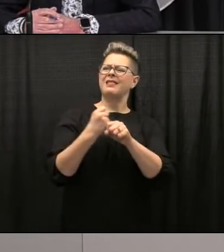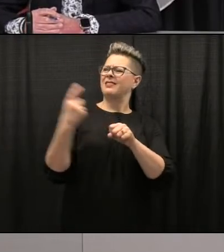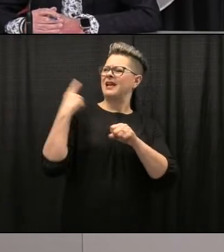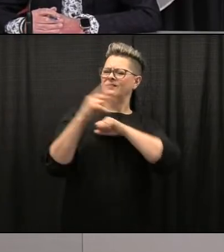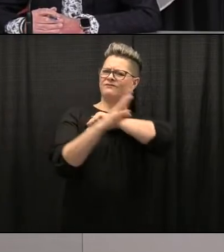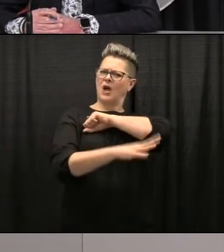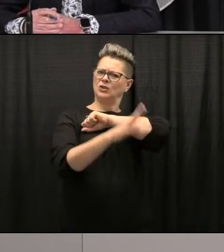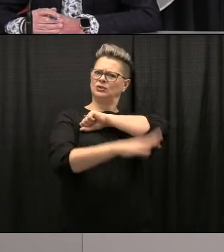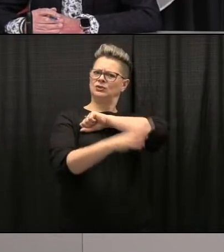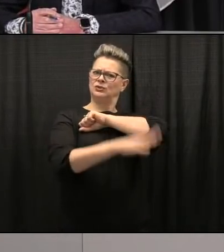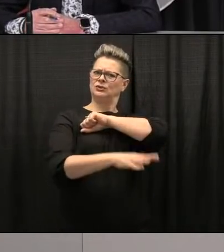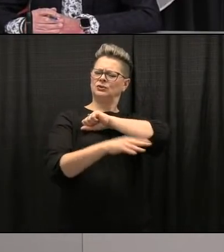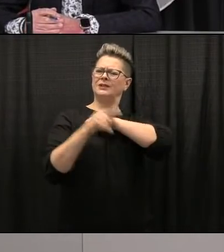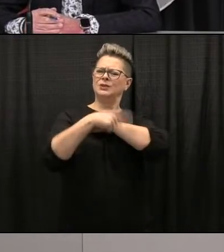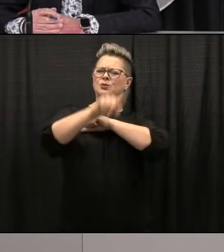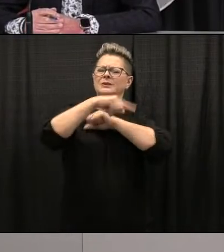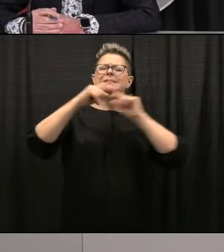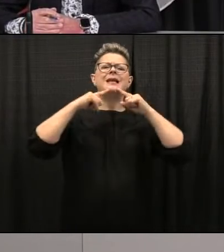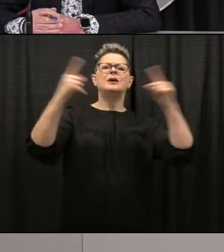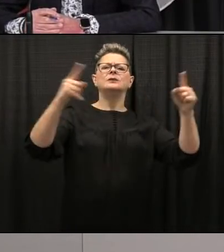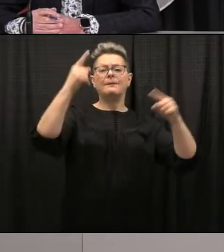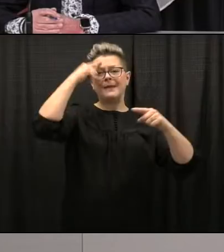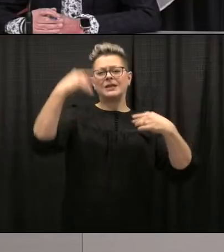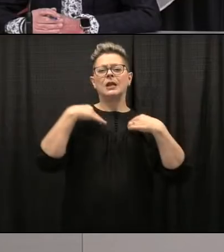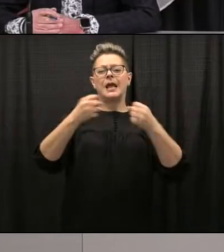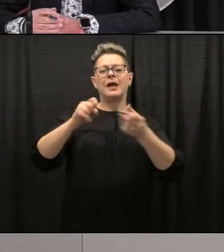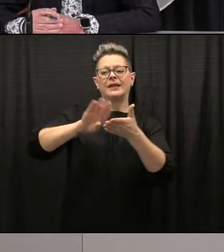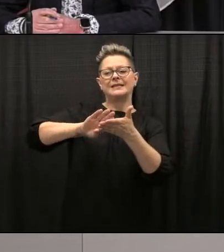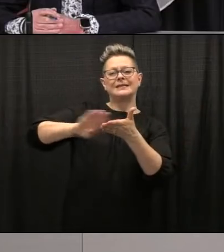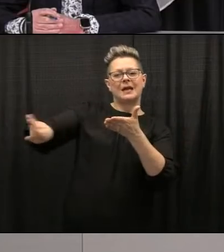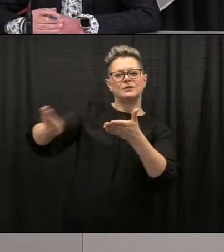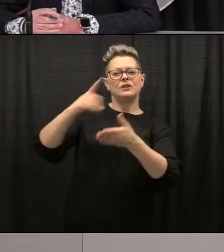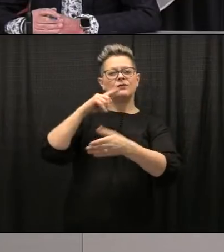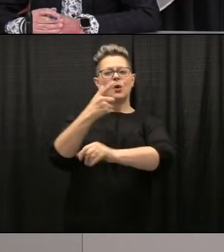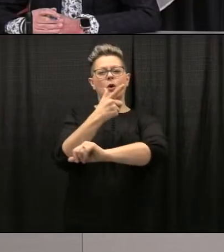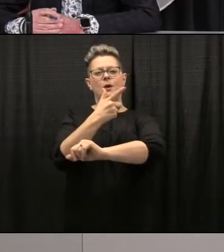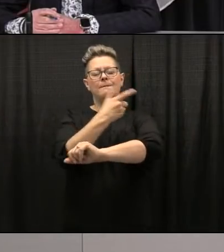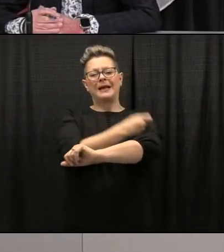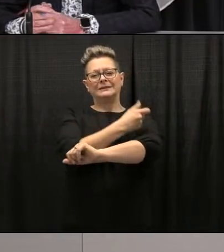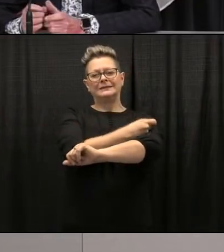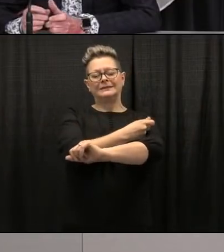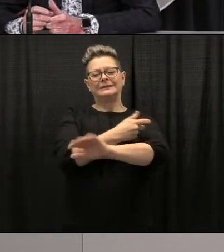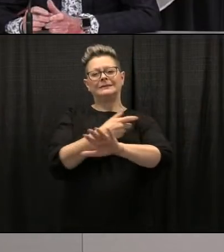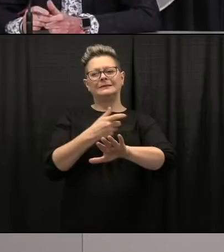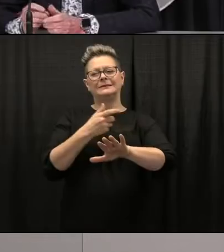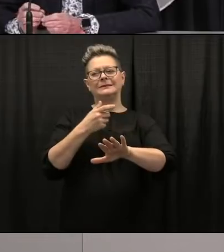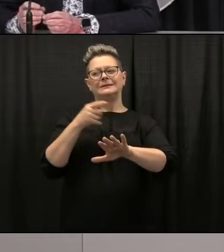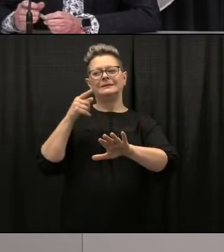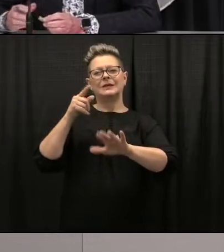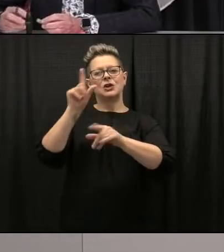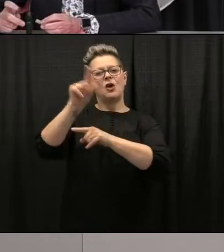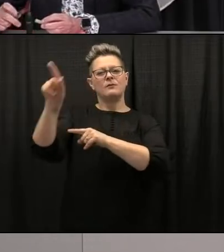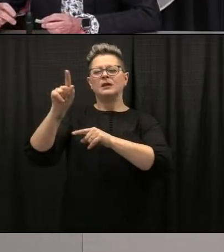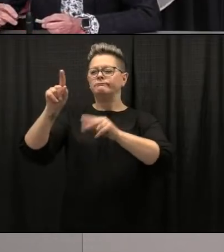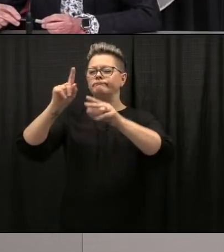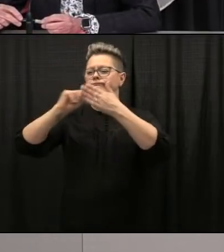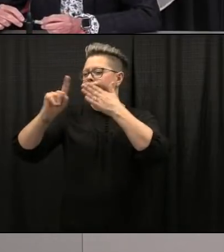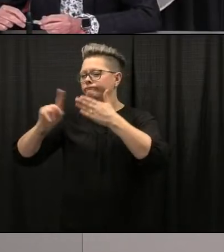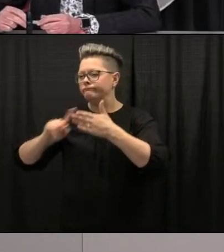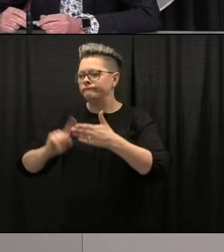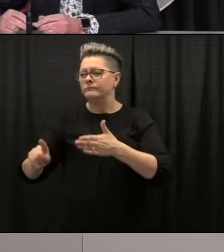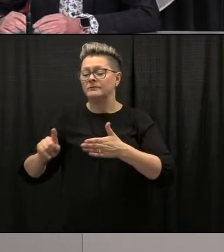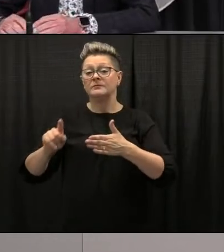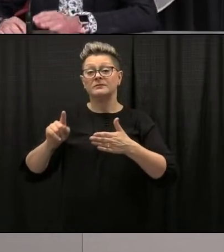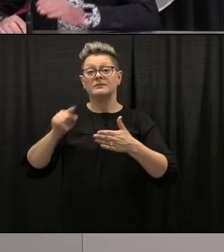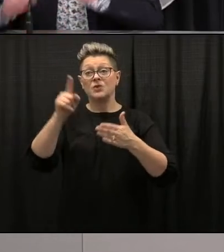was announced that mental health exemptions for the vaccine passport were being explored by government. Just wondering if we can get an update on